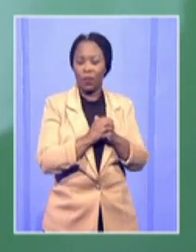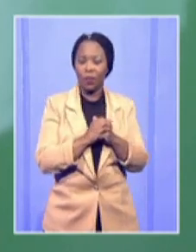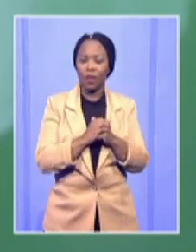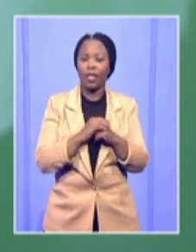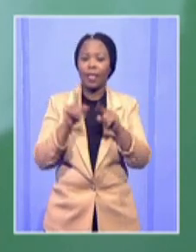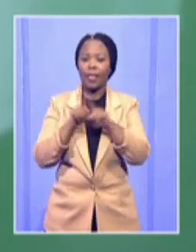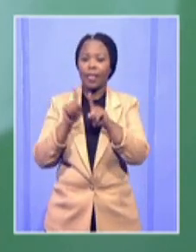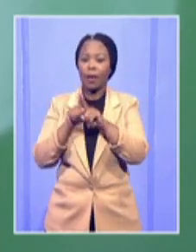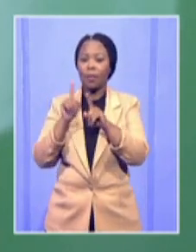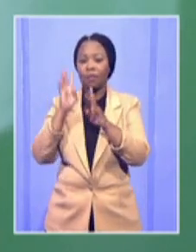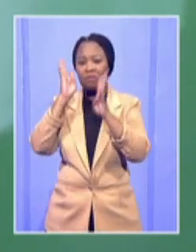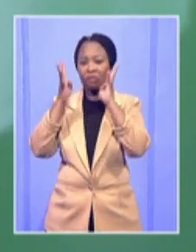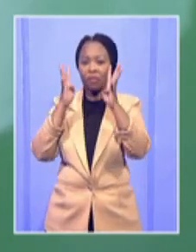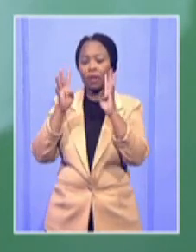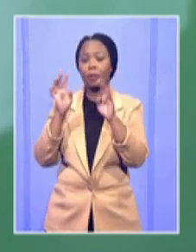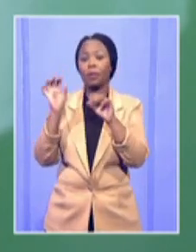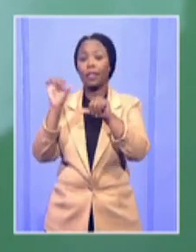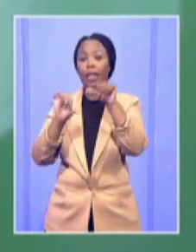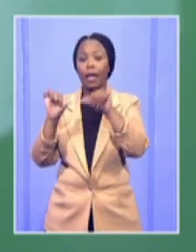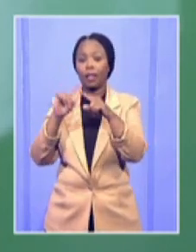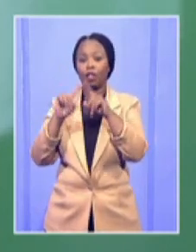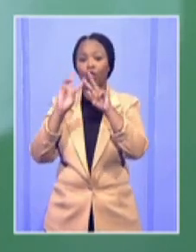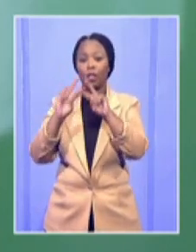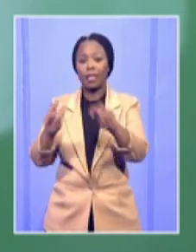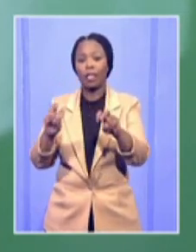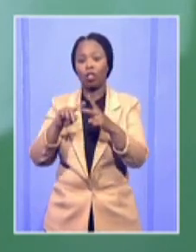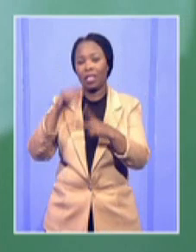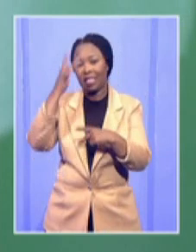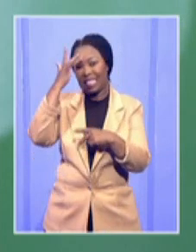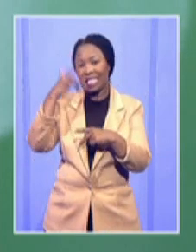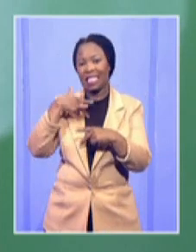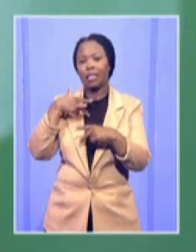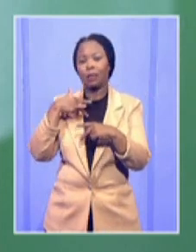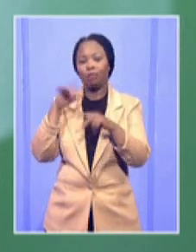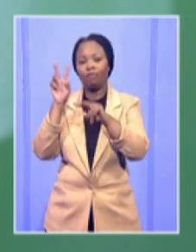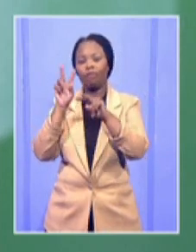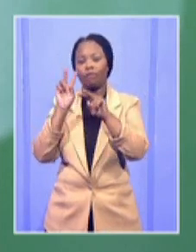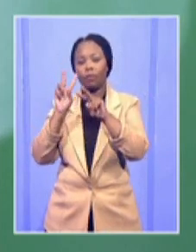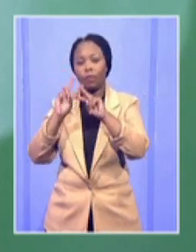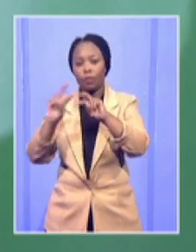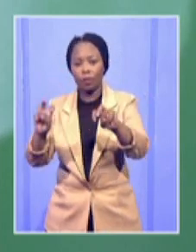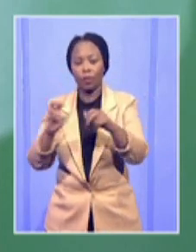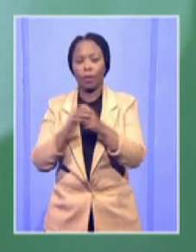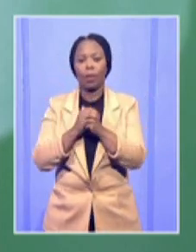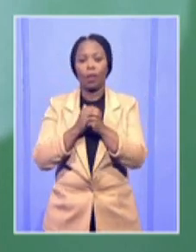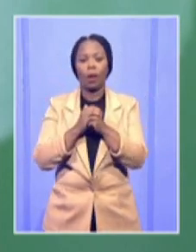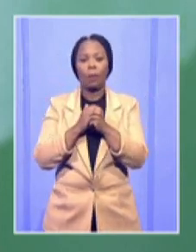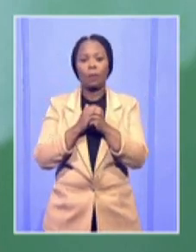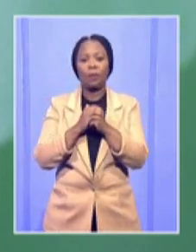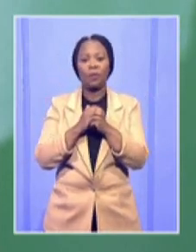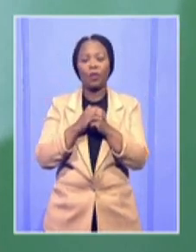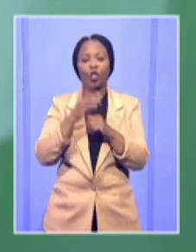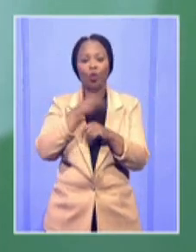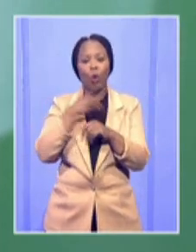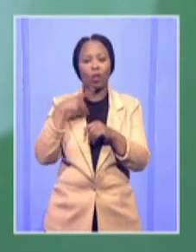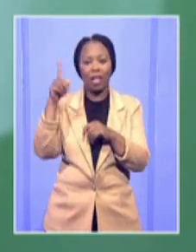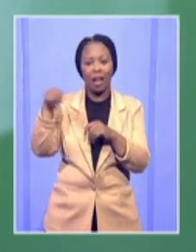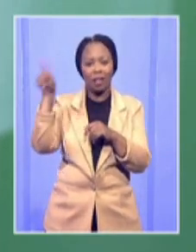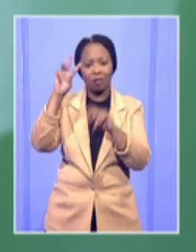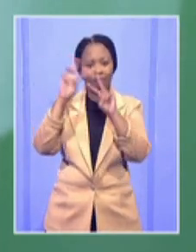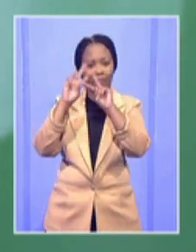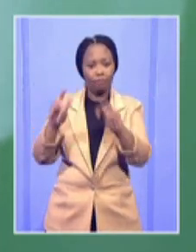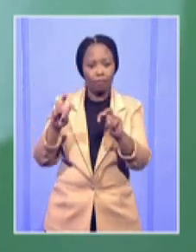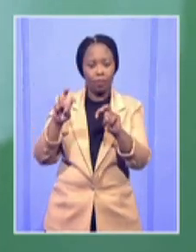science, research, disease surveillance, epidemiology have strengthened